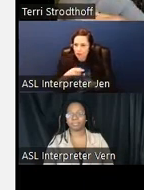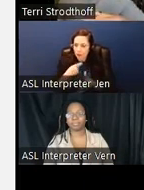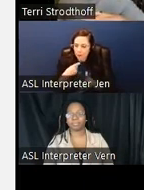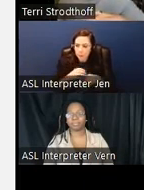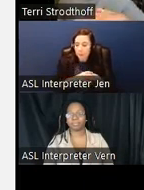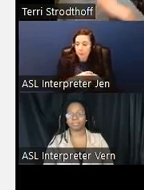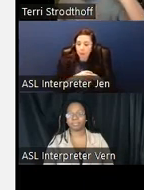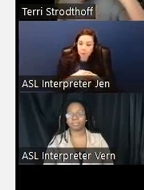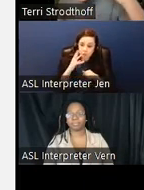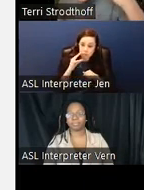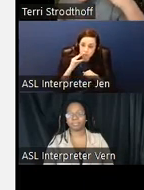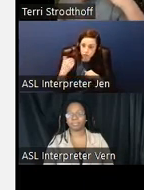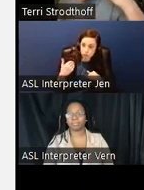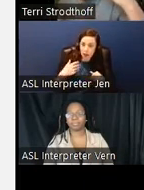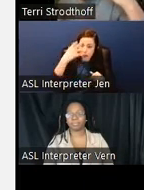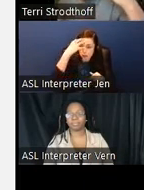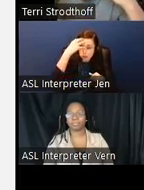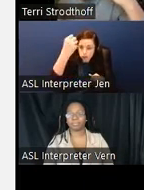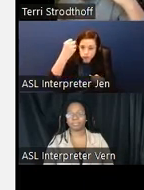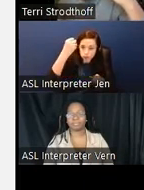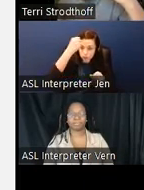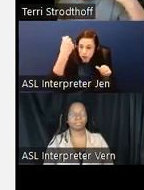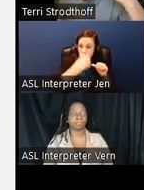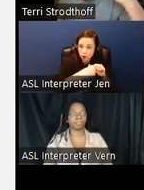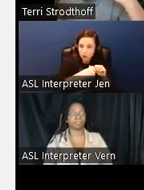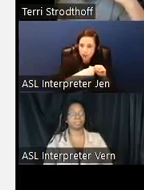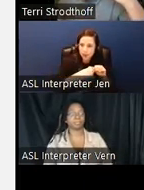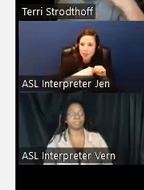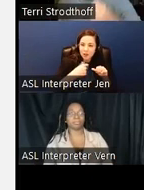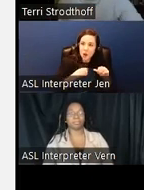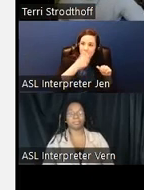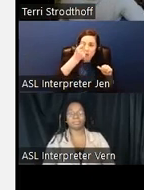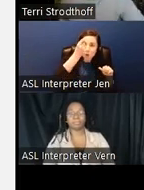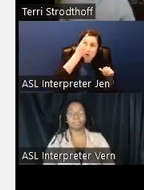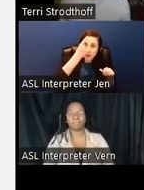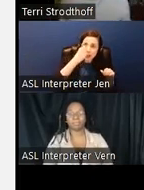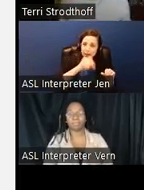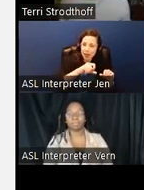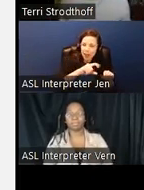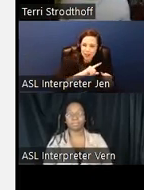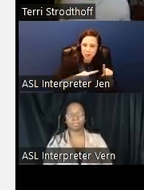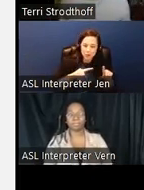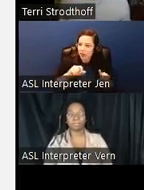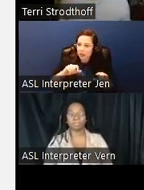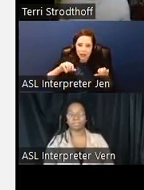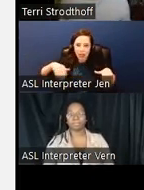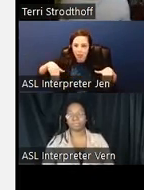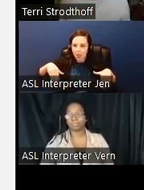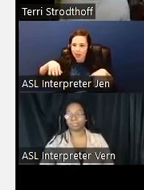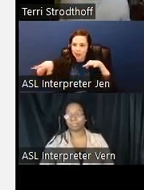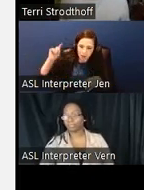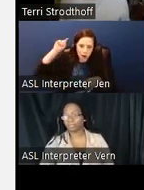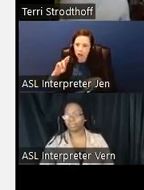the experiences that we have recall memory of, because those experiences we can understand, but they don't give us the depth of our core wound